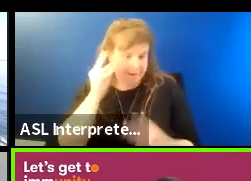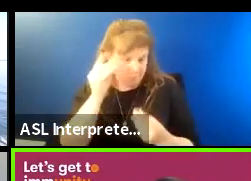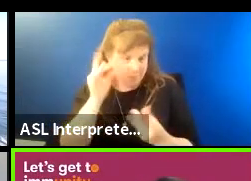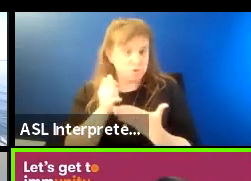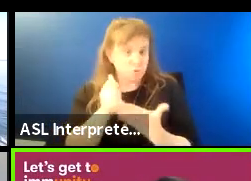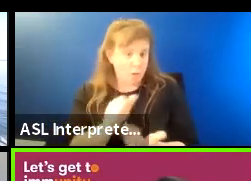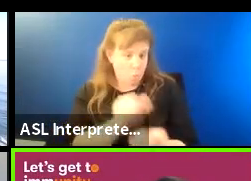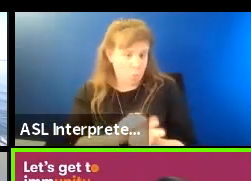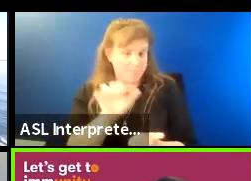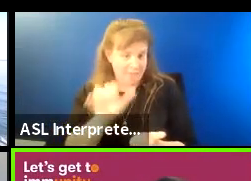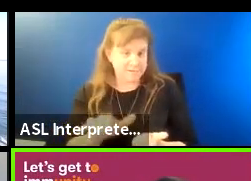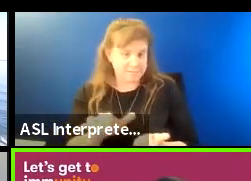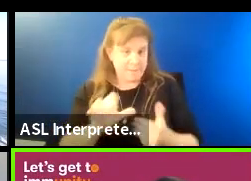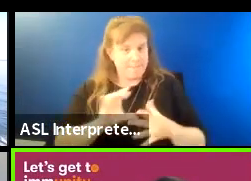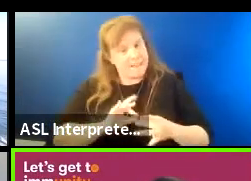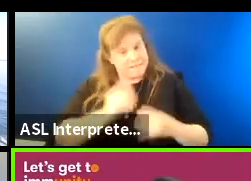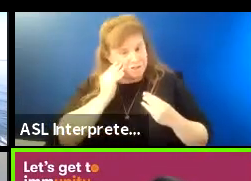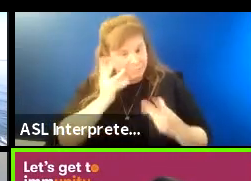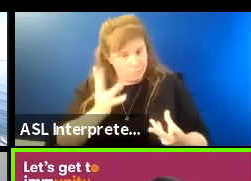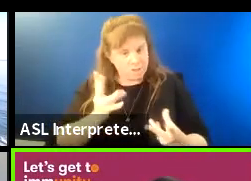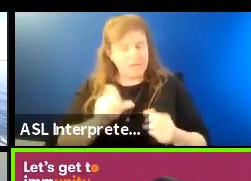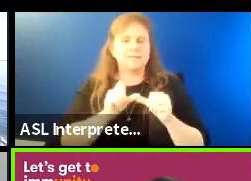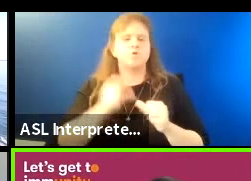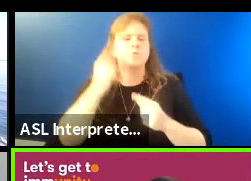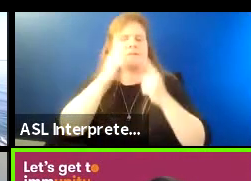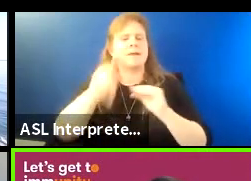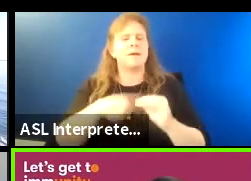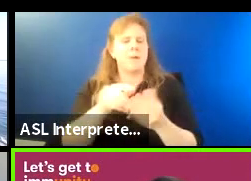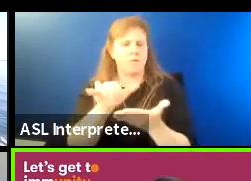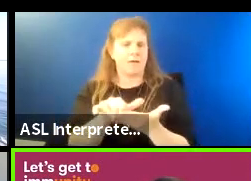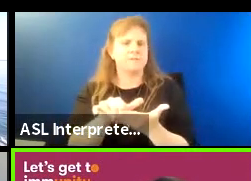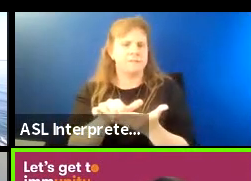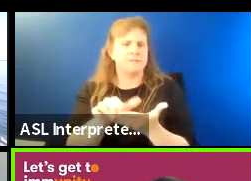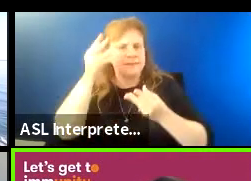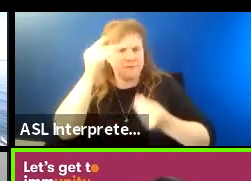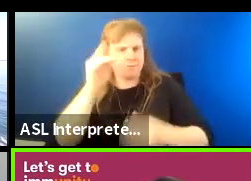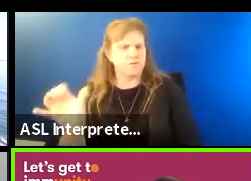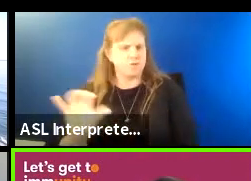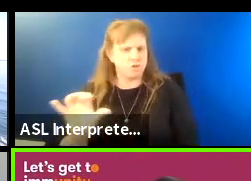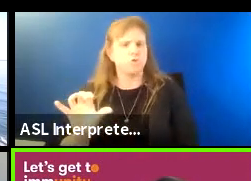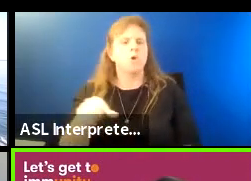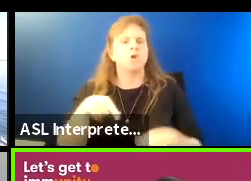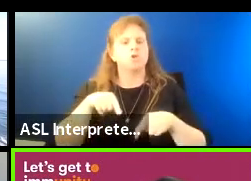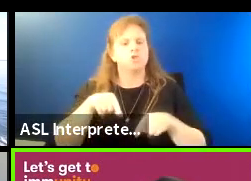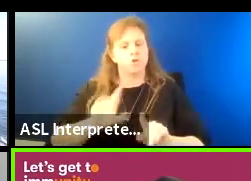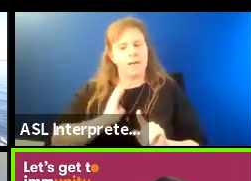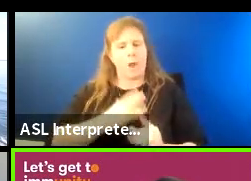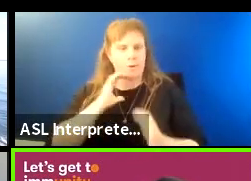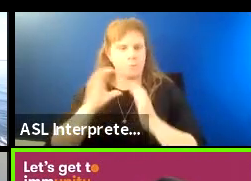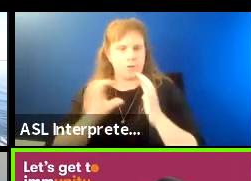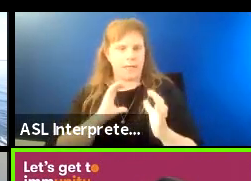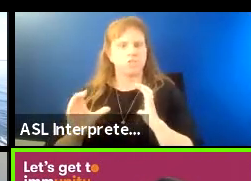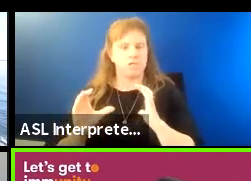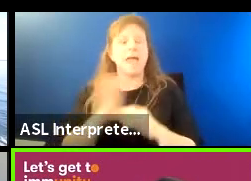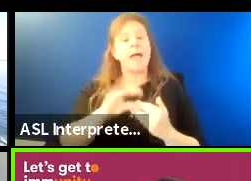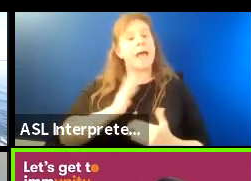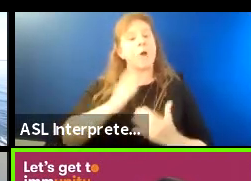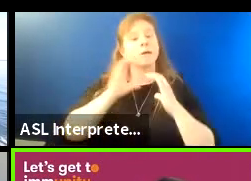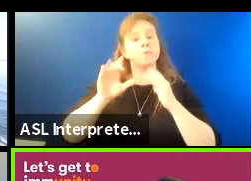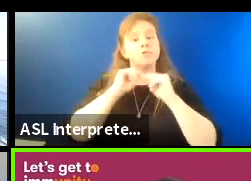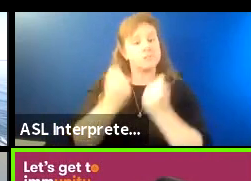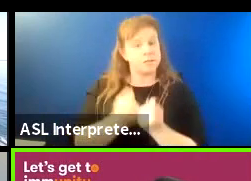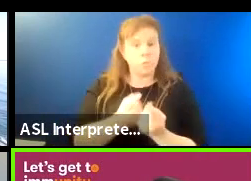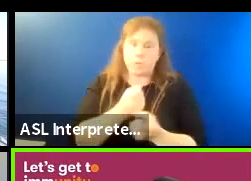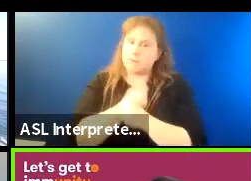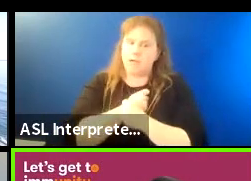that messaging. And, we continue to think about some of the messaging as well. And I'm sure our communications team would love any thought and feedback on that as